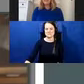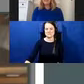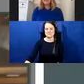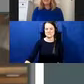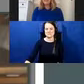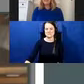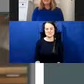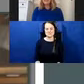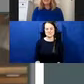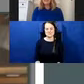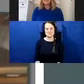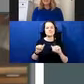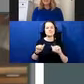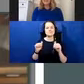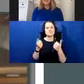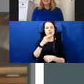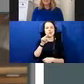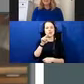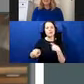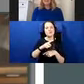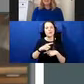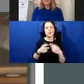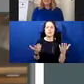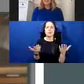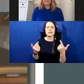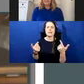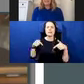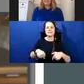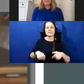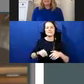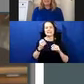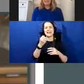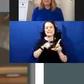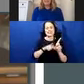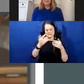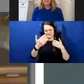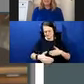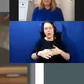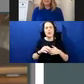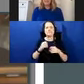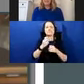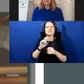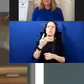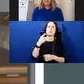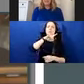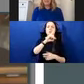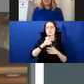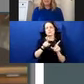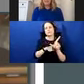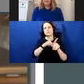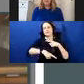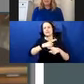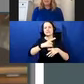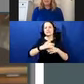Good afternoon everyone and welcome to our Decade of Centenaries event. This event is part of our waiter programme